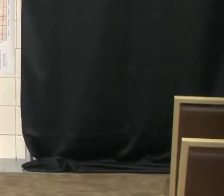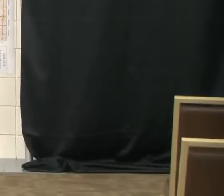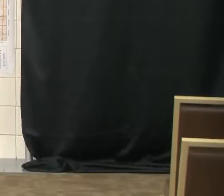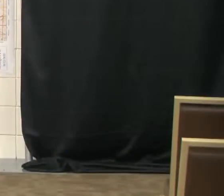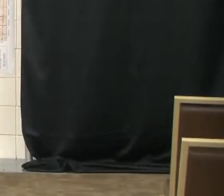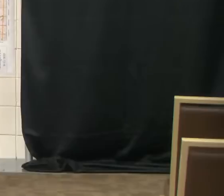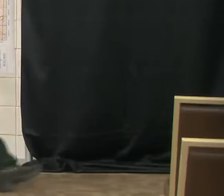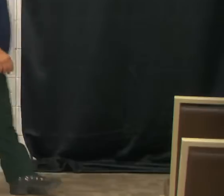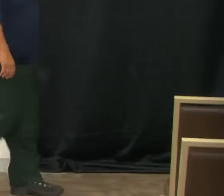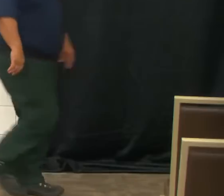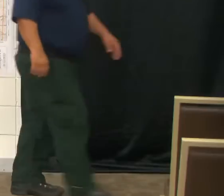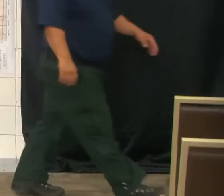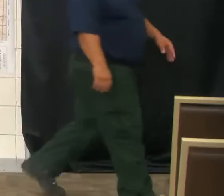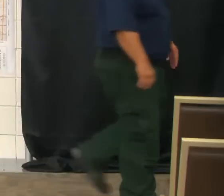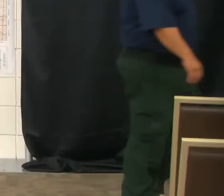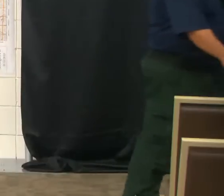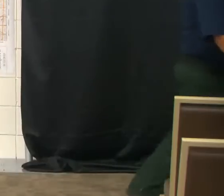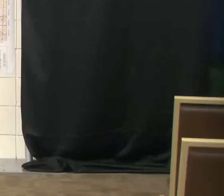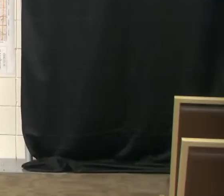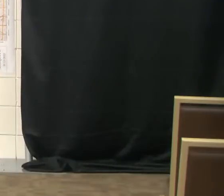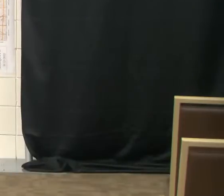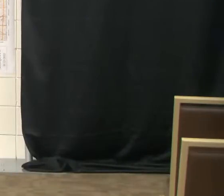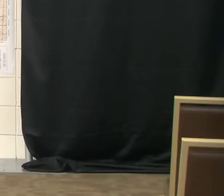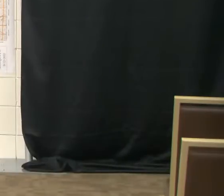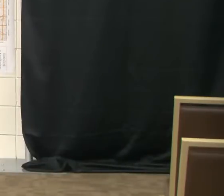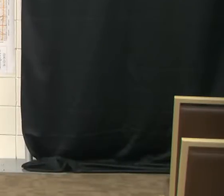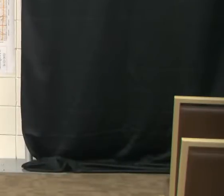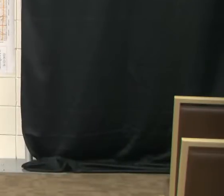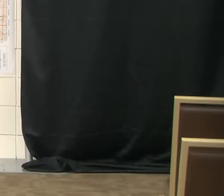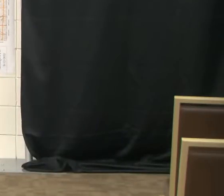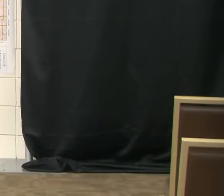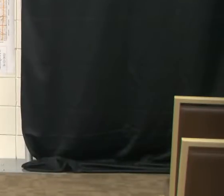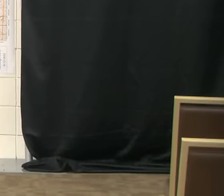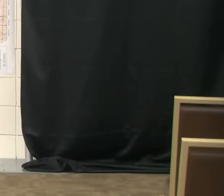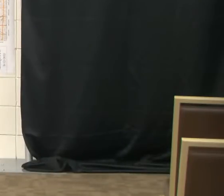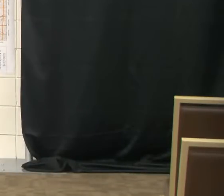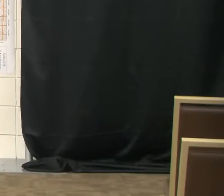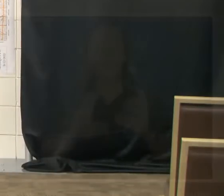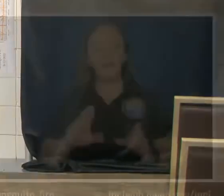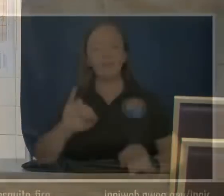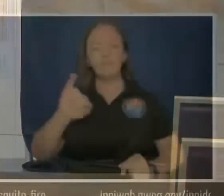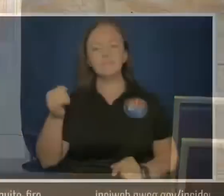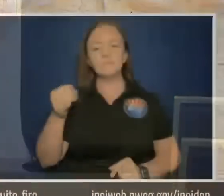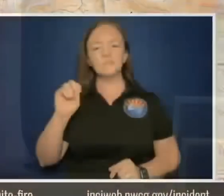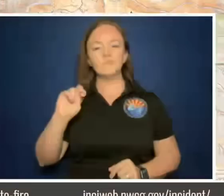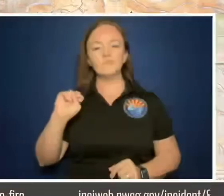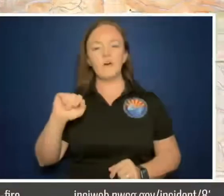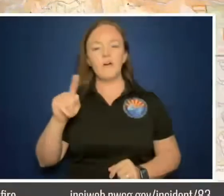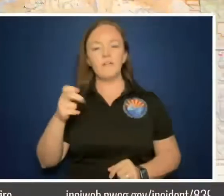Thank you, Ernie. Appreciate that. Next up, we're going to have our fire behavior analyst, Jonathan Pangburn.